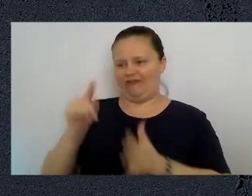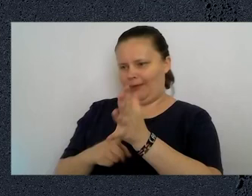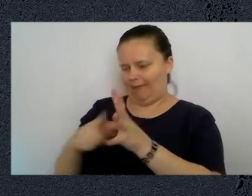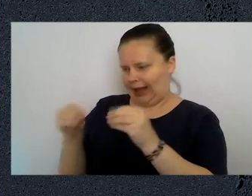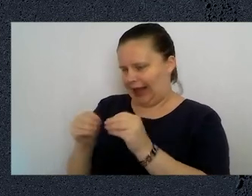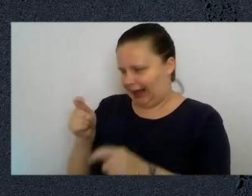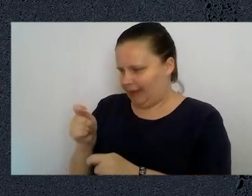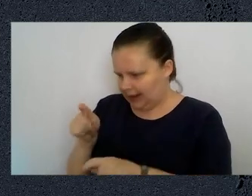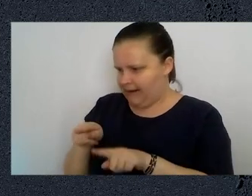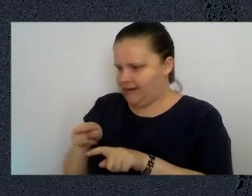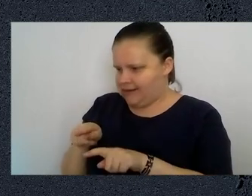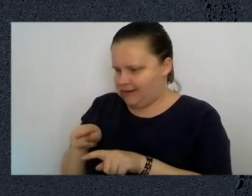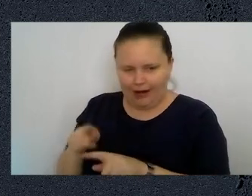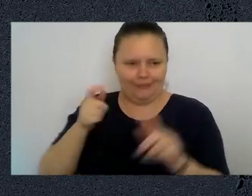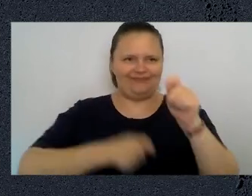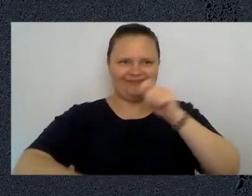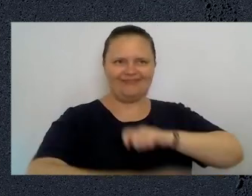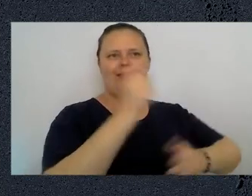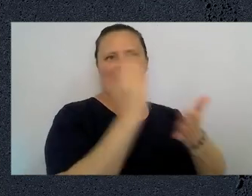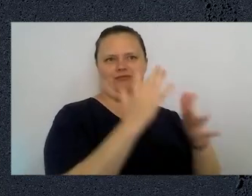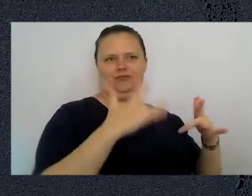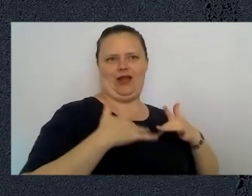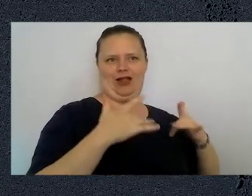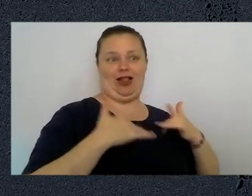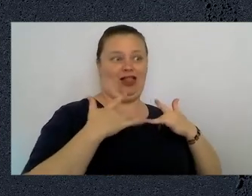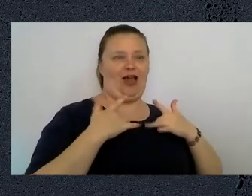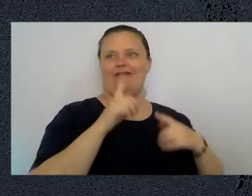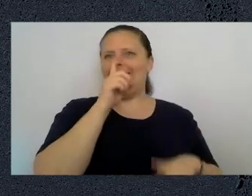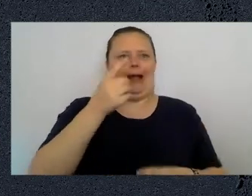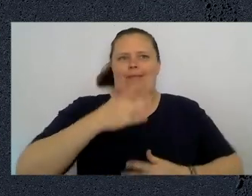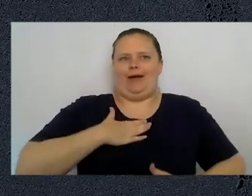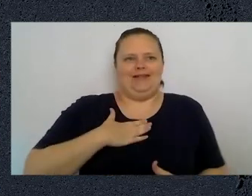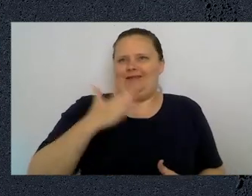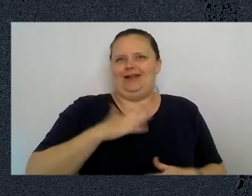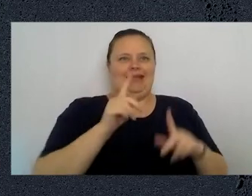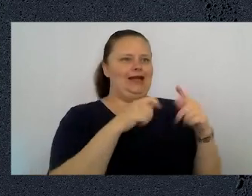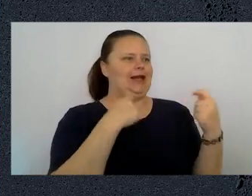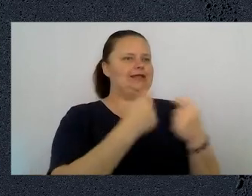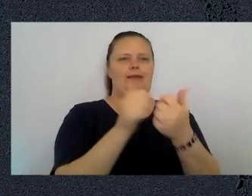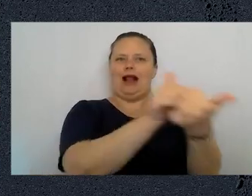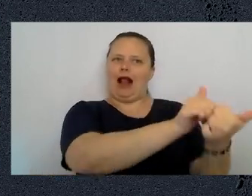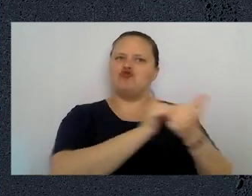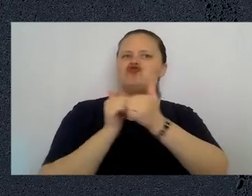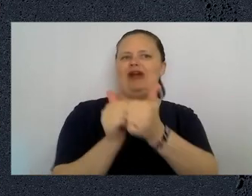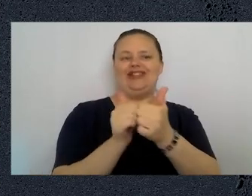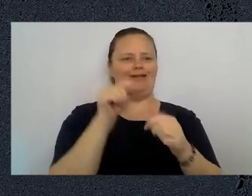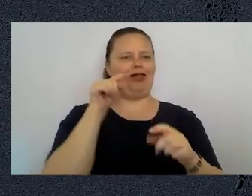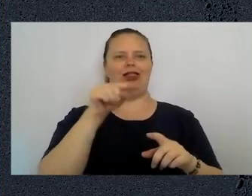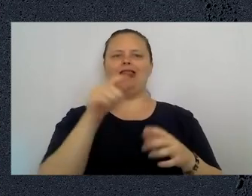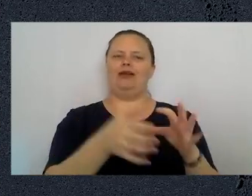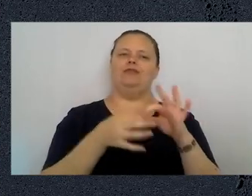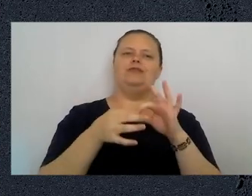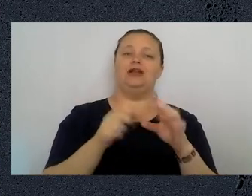life. And I can't do that by myself. And change lives. Absolutely, and I need to do that in collaboration. And for me, it's those collaborative relationships I